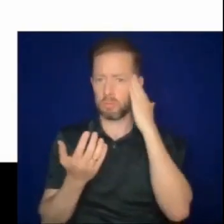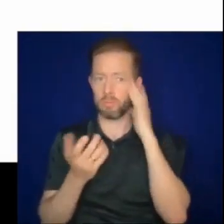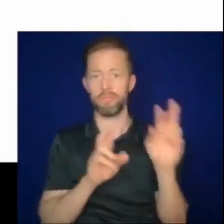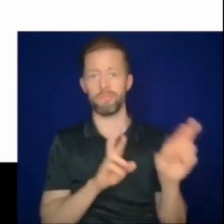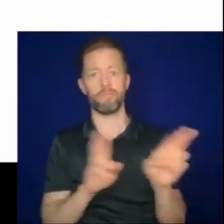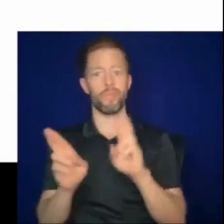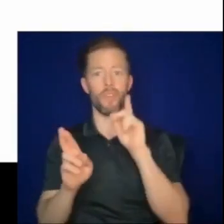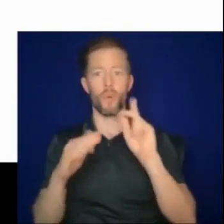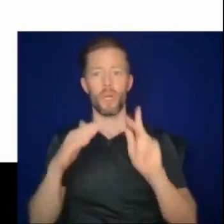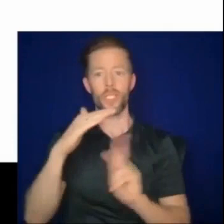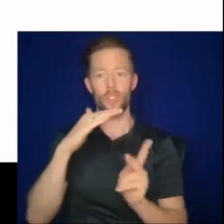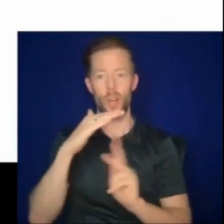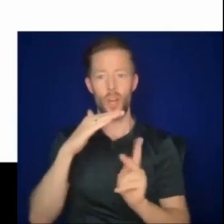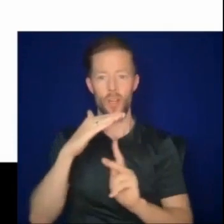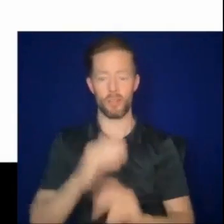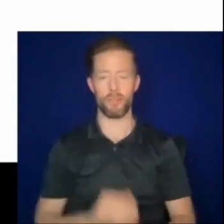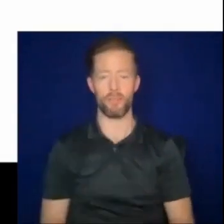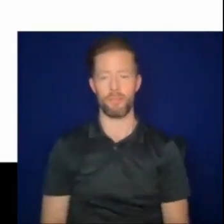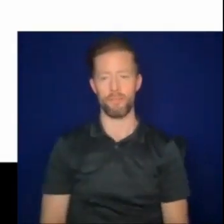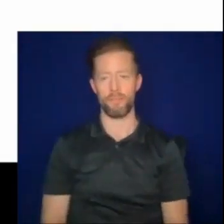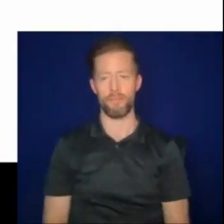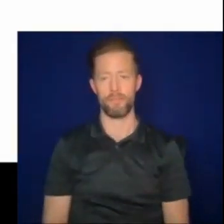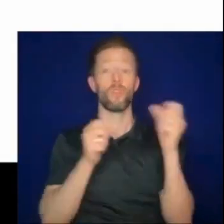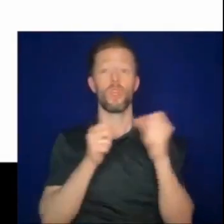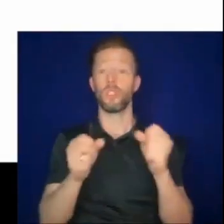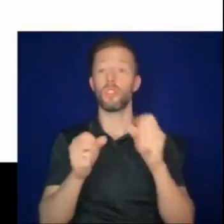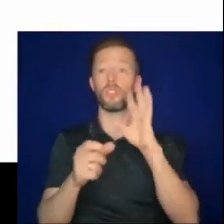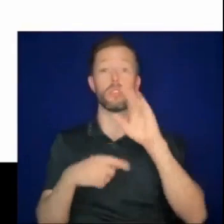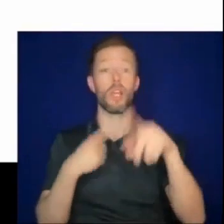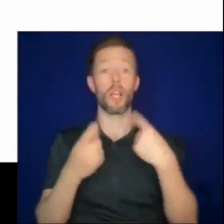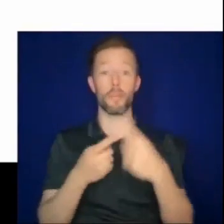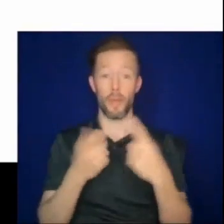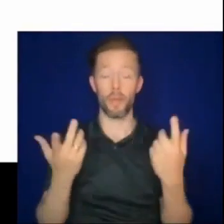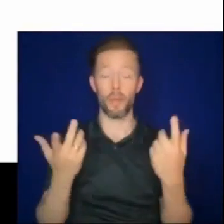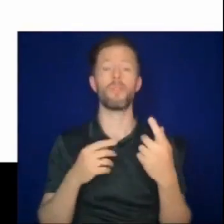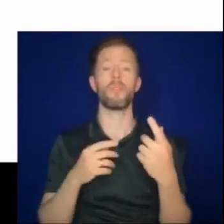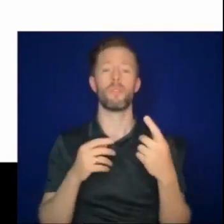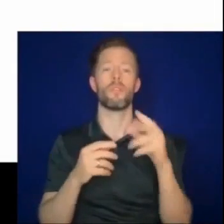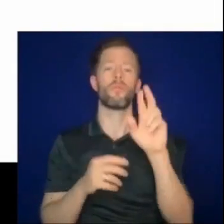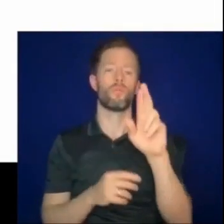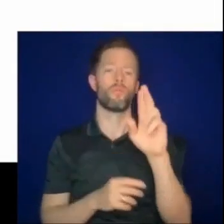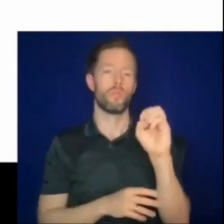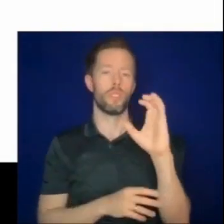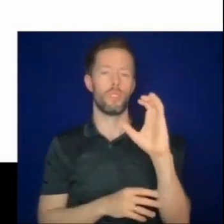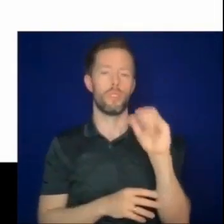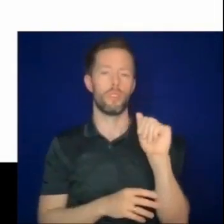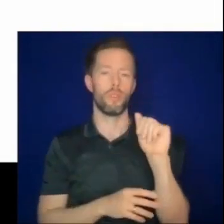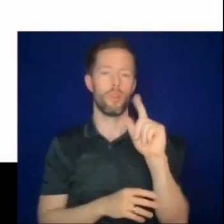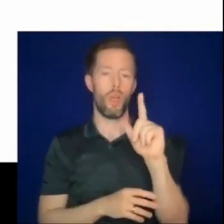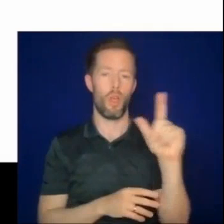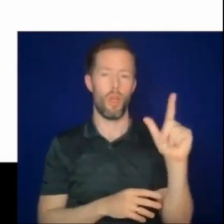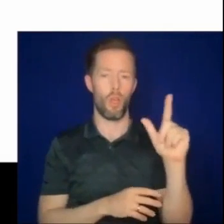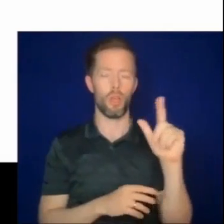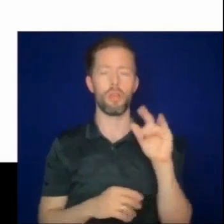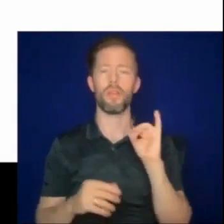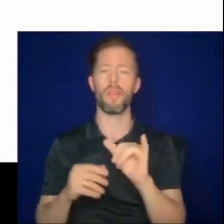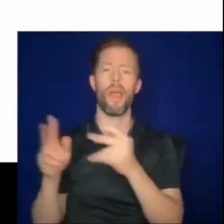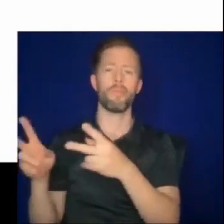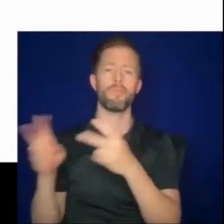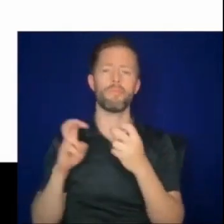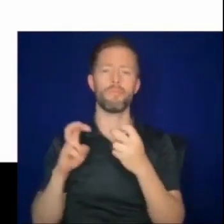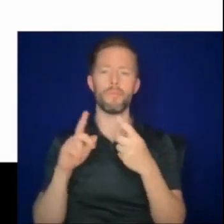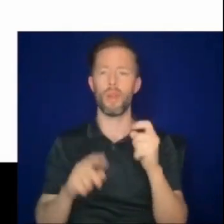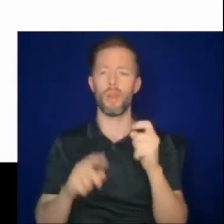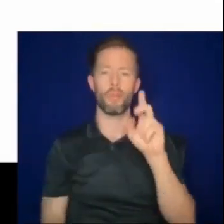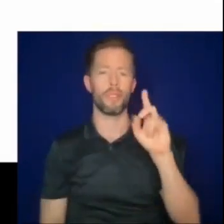know as they are getting ready for kindergarten. The first strategy we're going to talk about here is a strategy called recall. And this